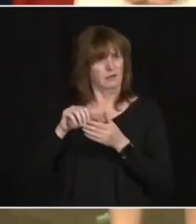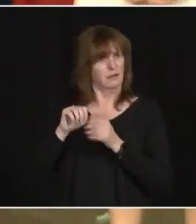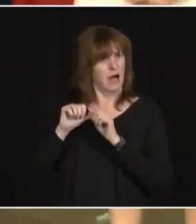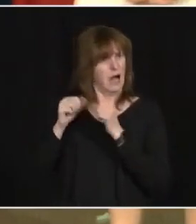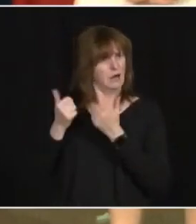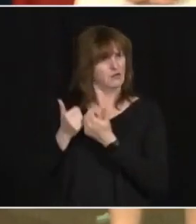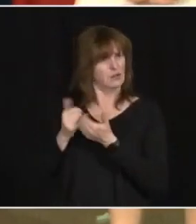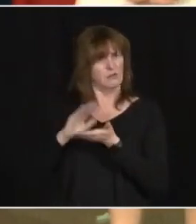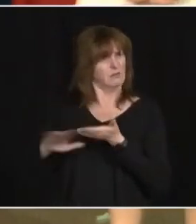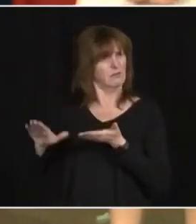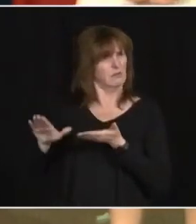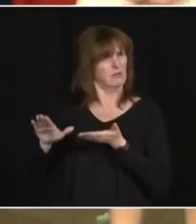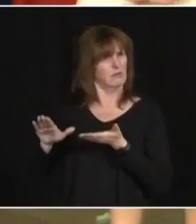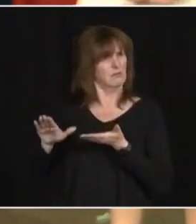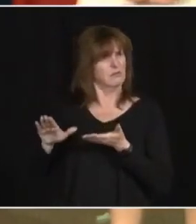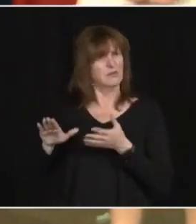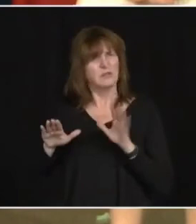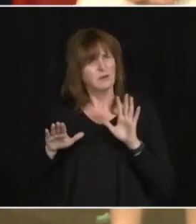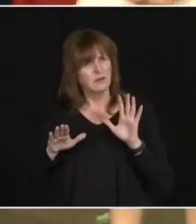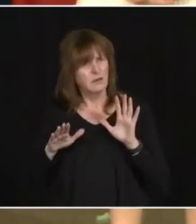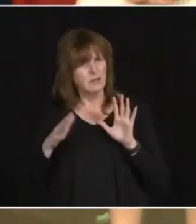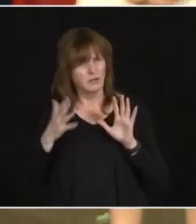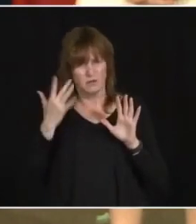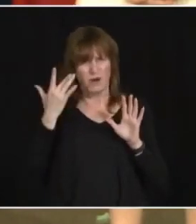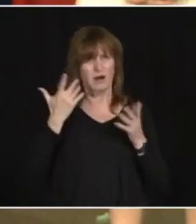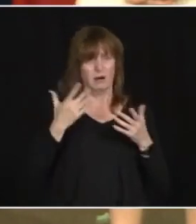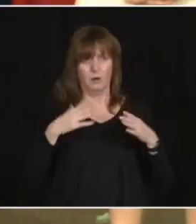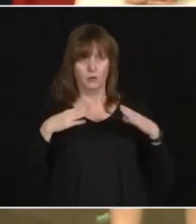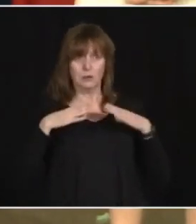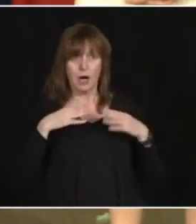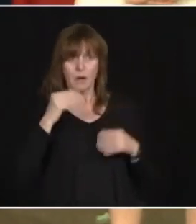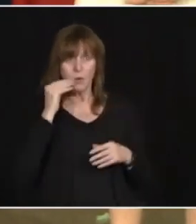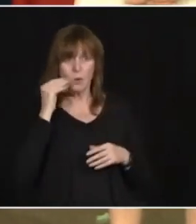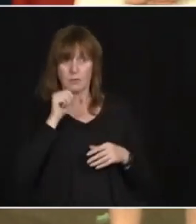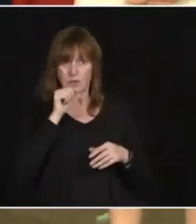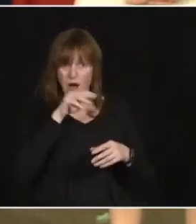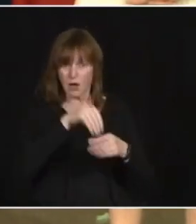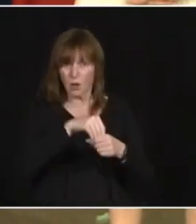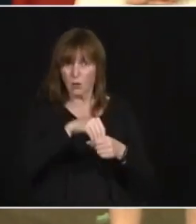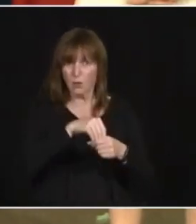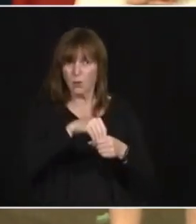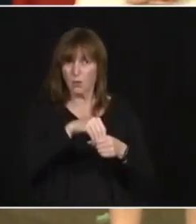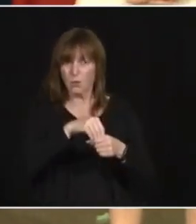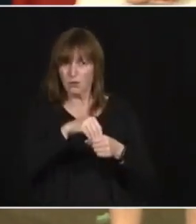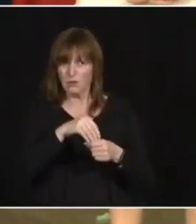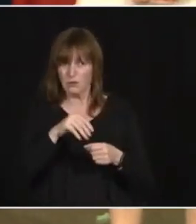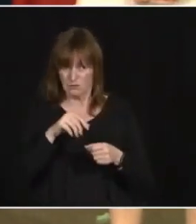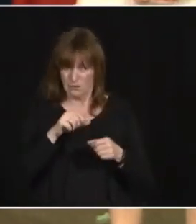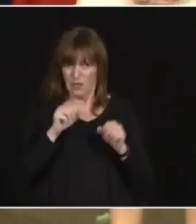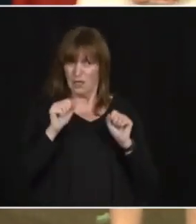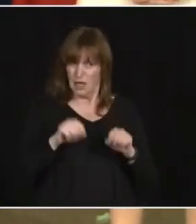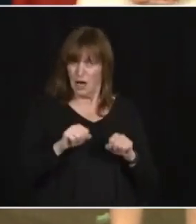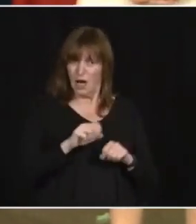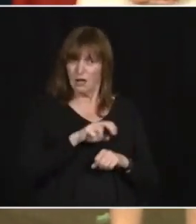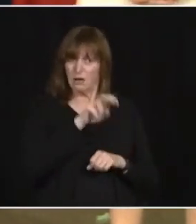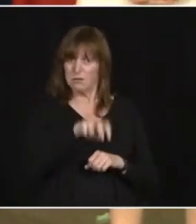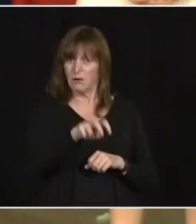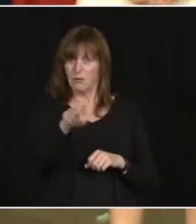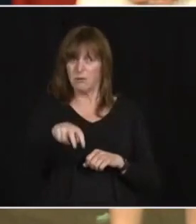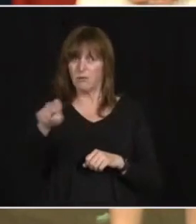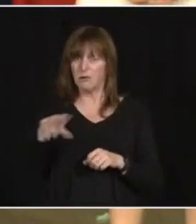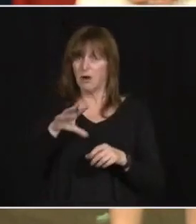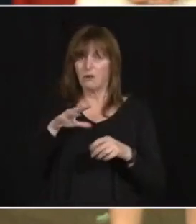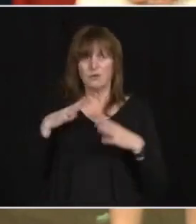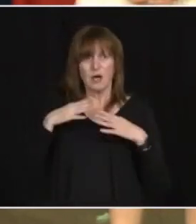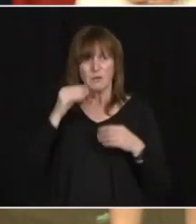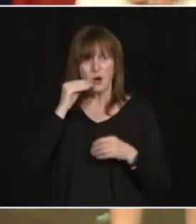in that. And if you will be testing, if you talk about the asymptomatic spread of this, and we're going to be